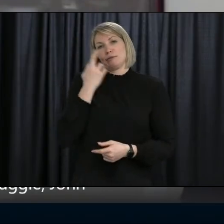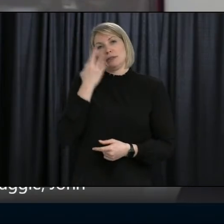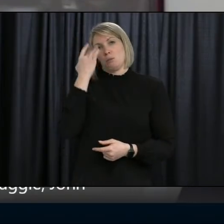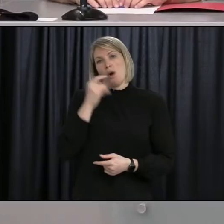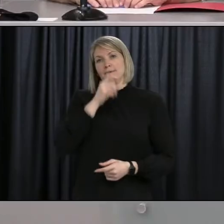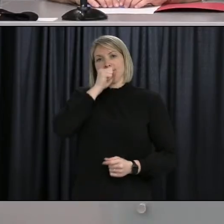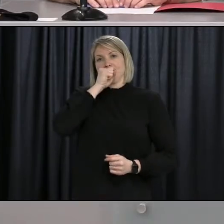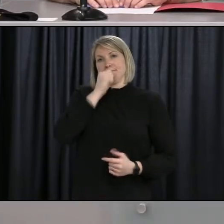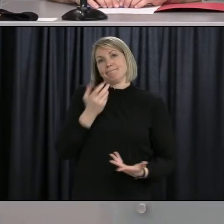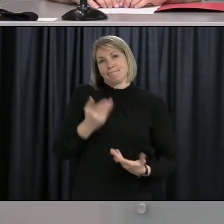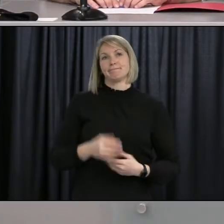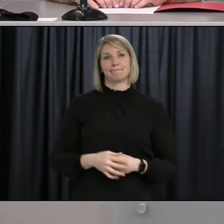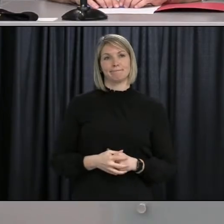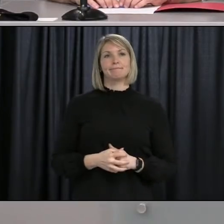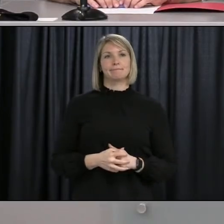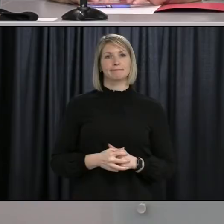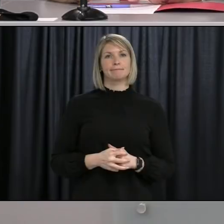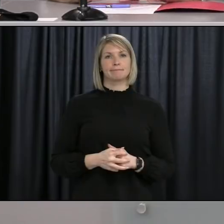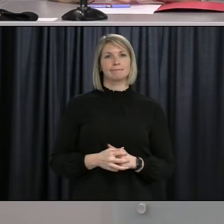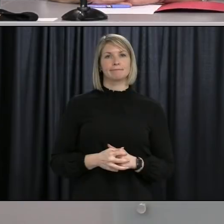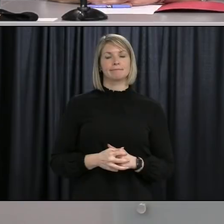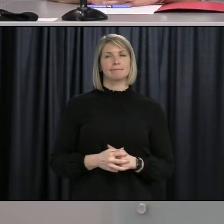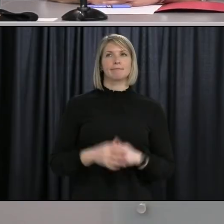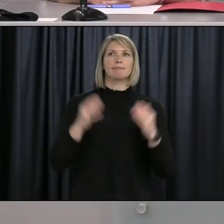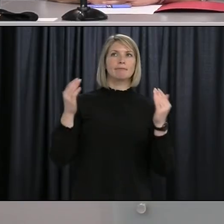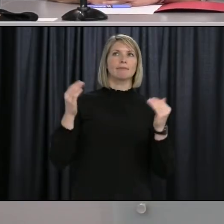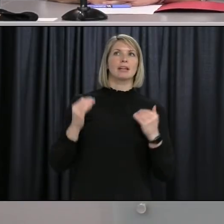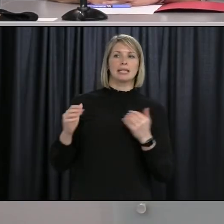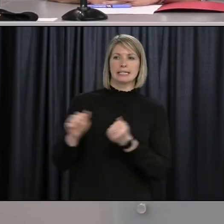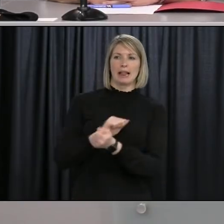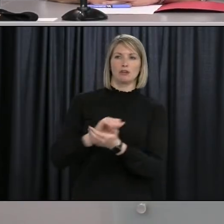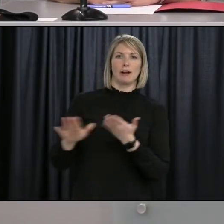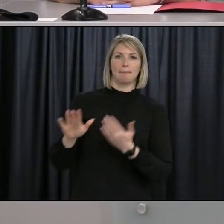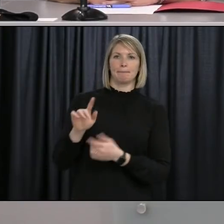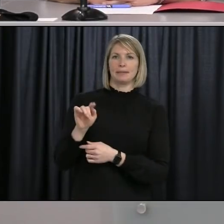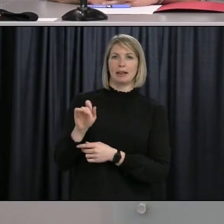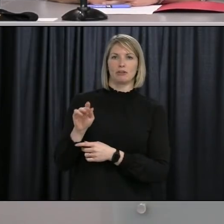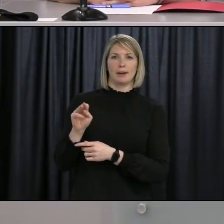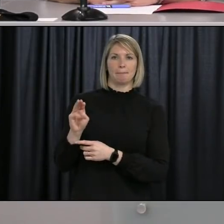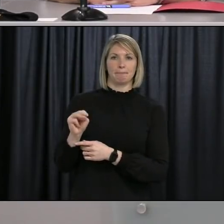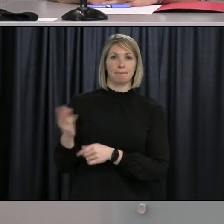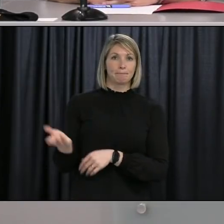Thank you. Peter Jackson with the Telegram. Do you have a final question?